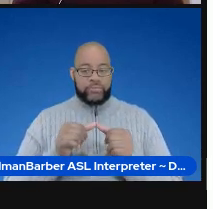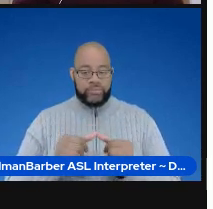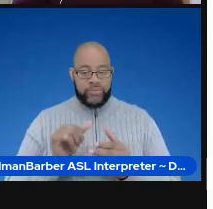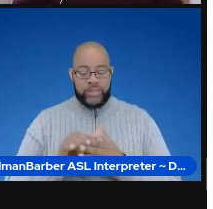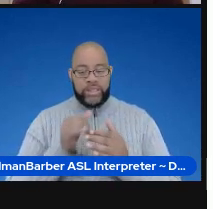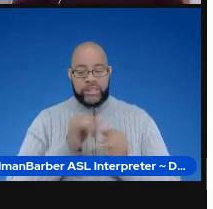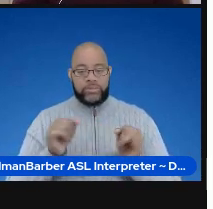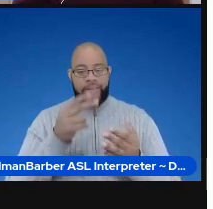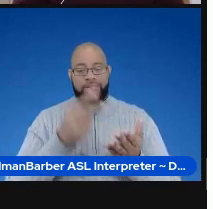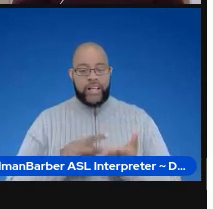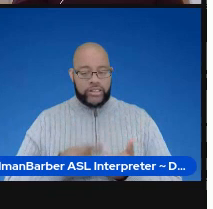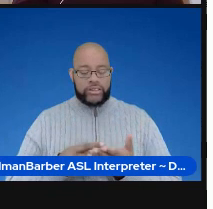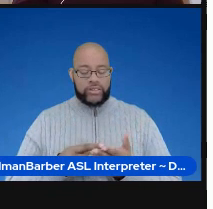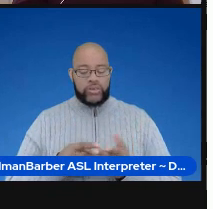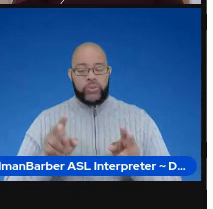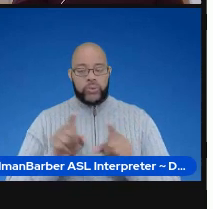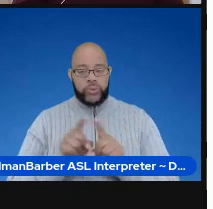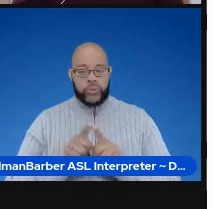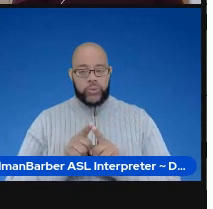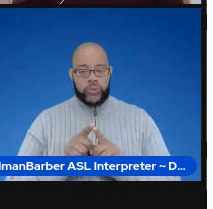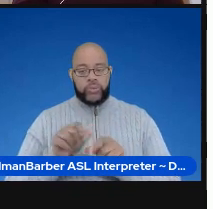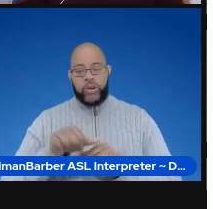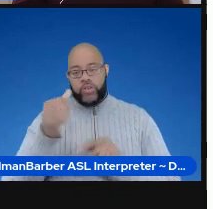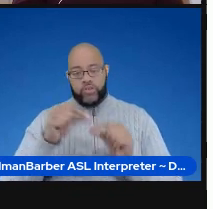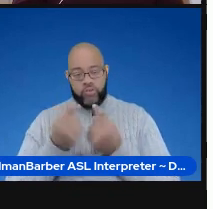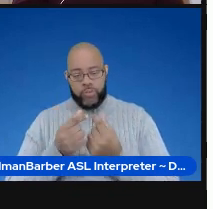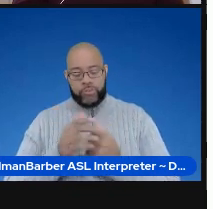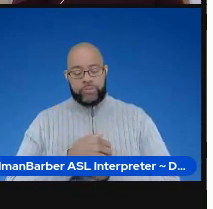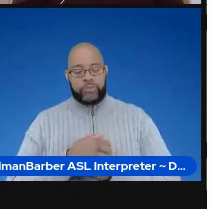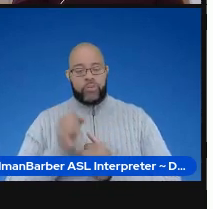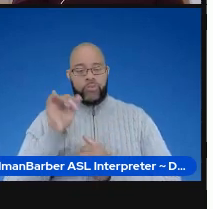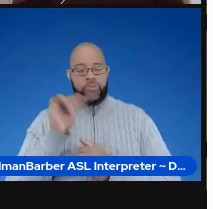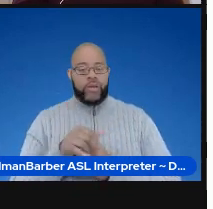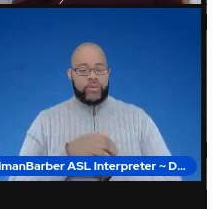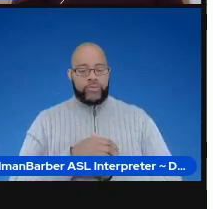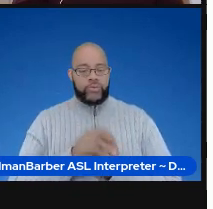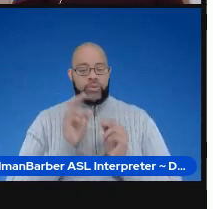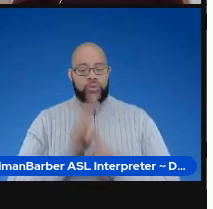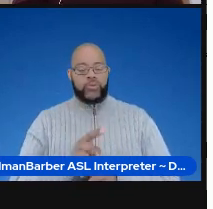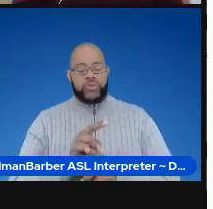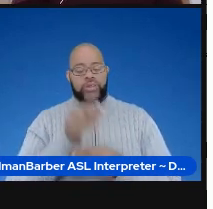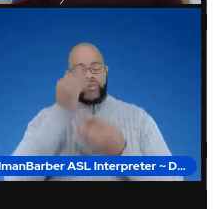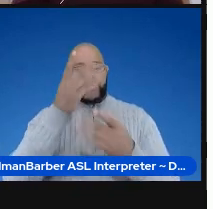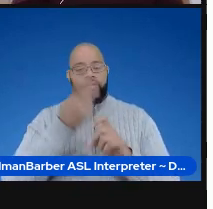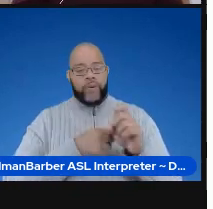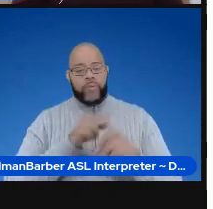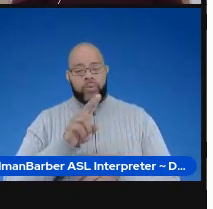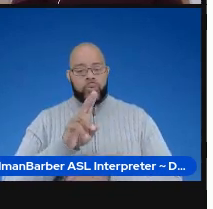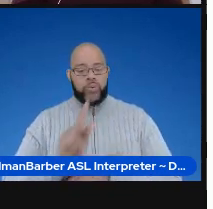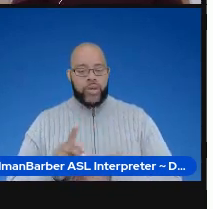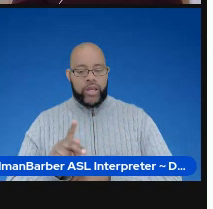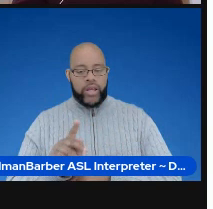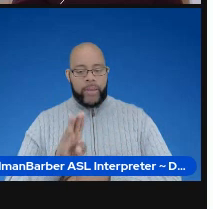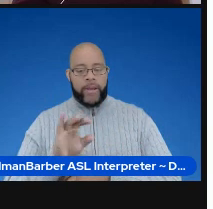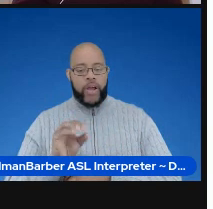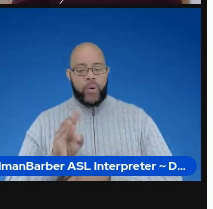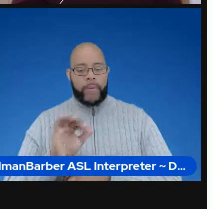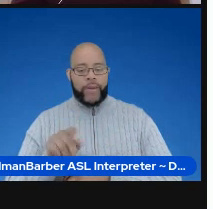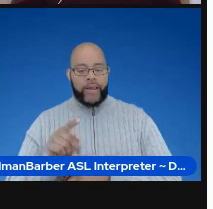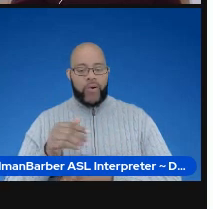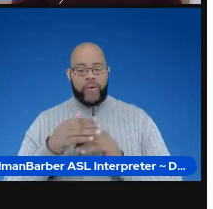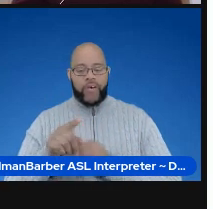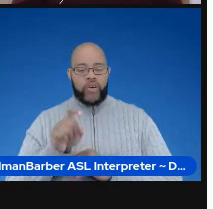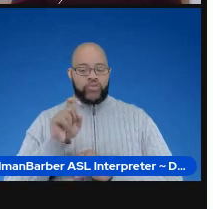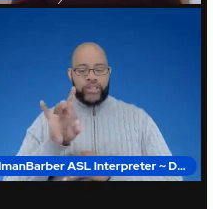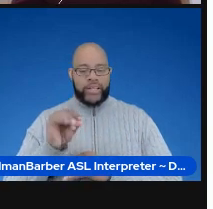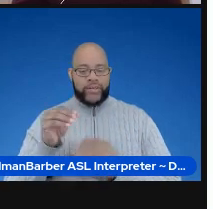independently validated by other groups. So this is using data from the UK Biobank. So this is over